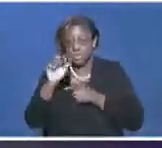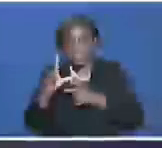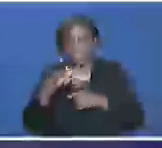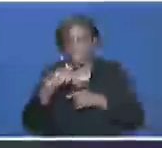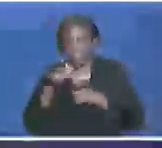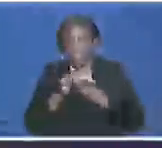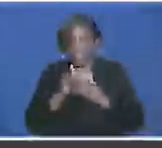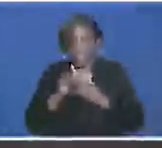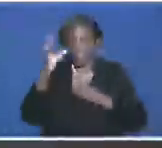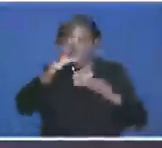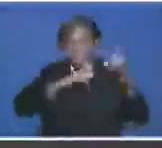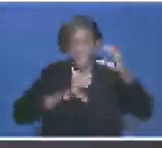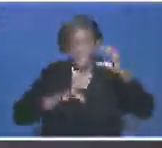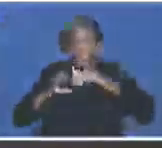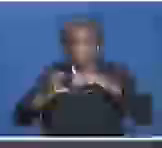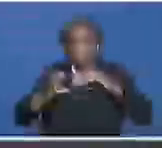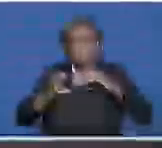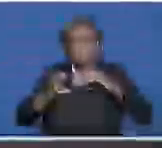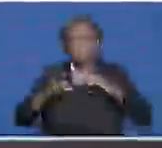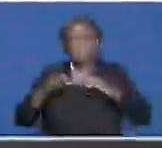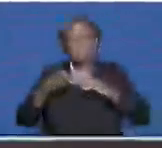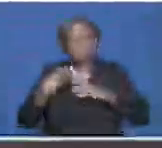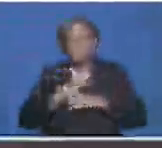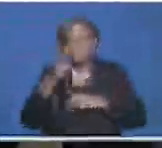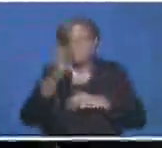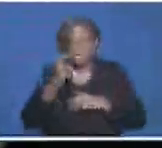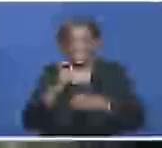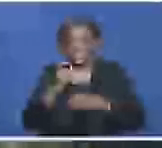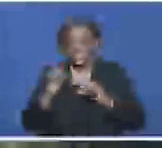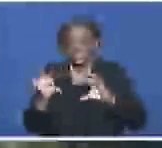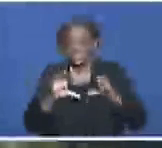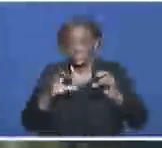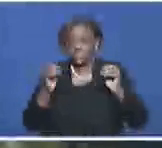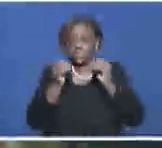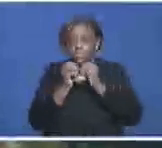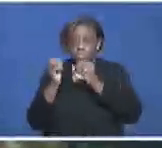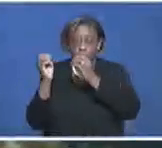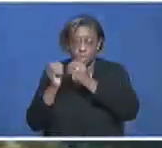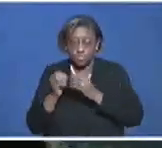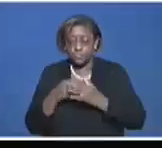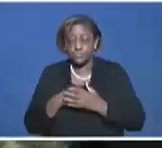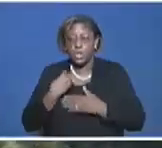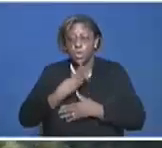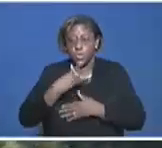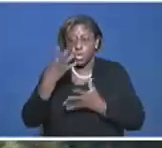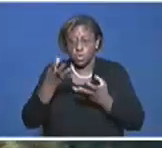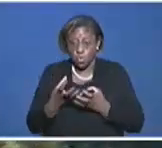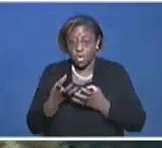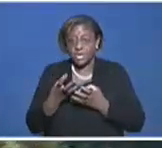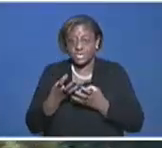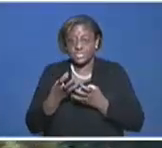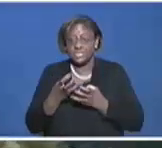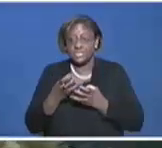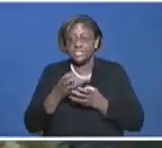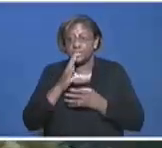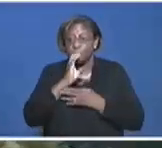worrying issues like crime, he says the agenda will get even more aggressive. We want to answer these issues. We want to be able to be that holistic